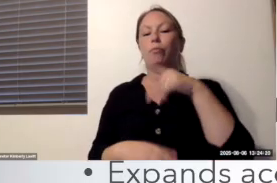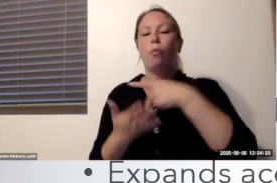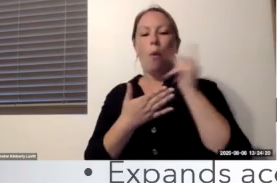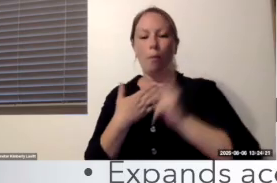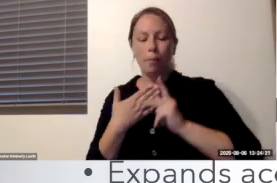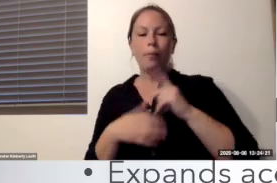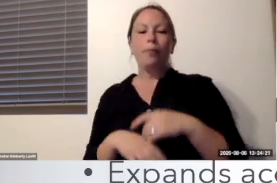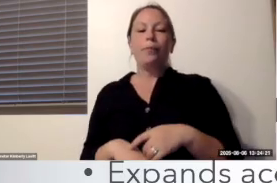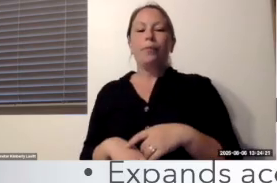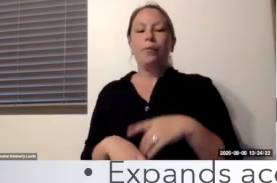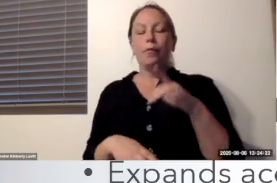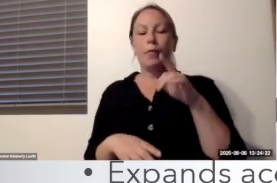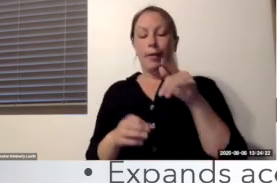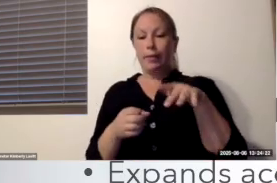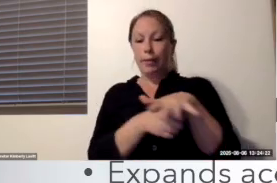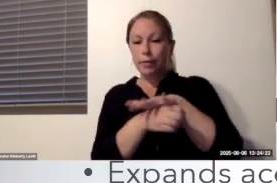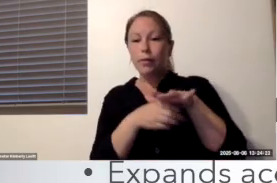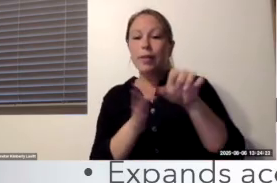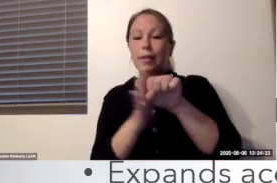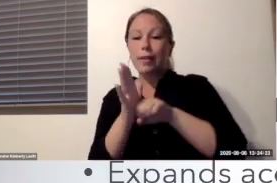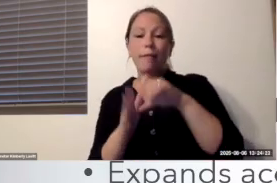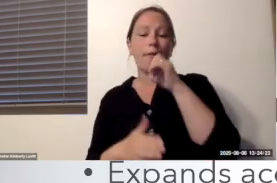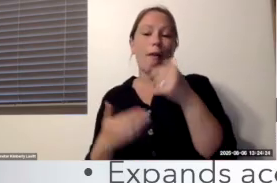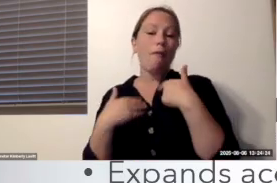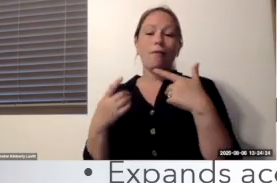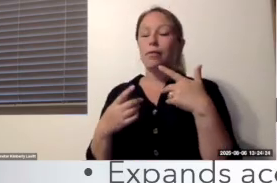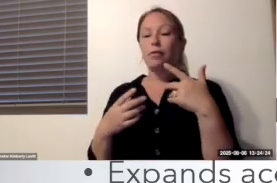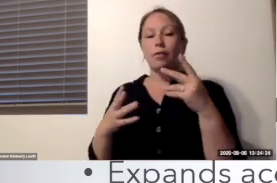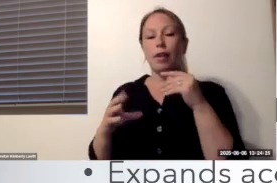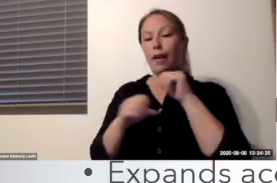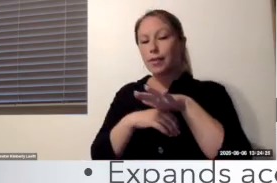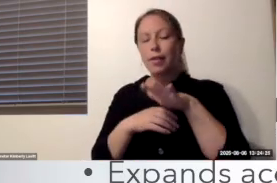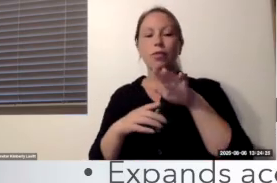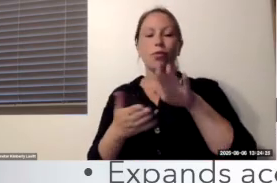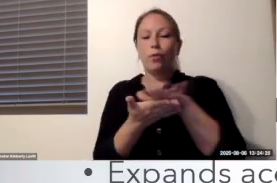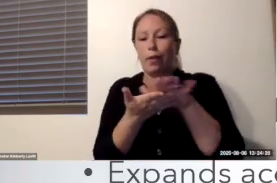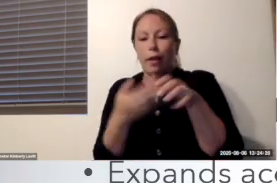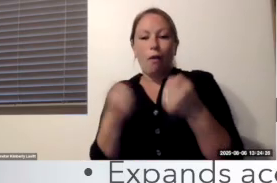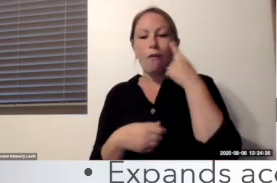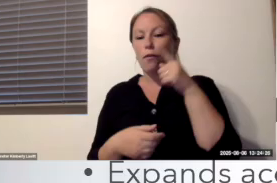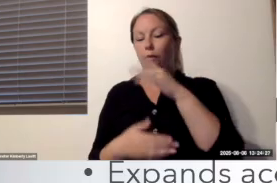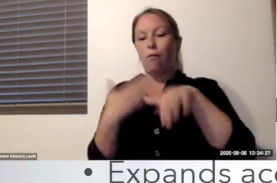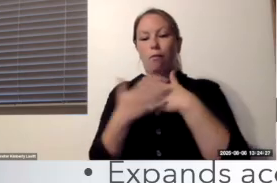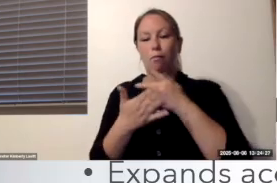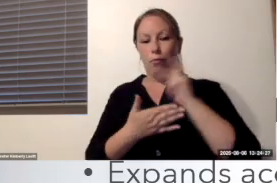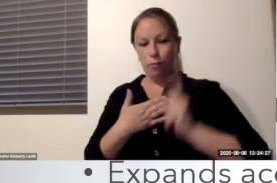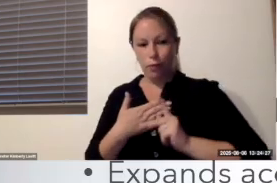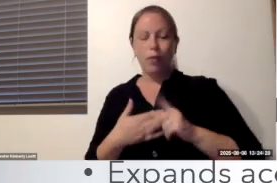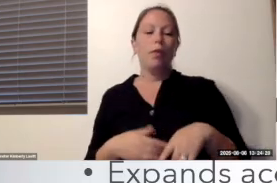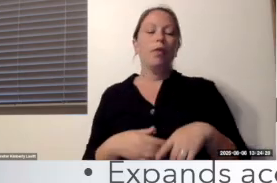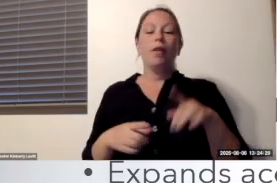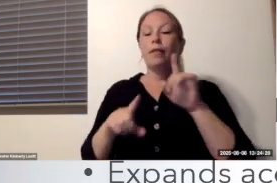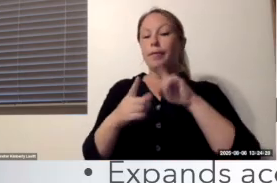to areas of the state that have not had access to a regional Clean Cars for All program. It also